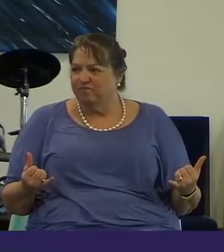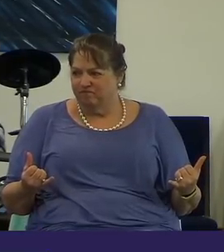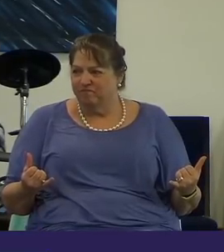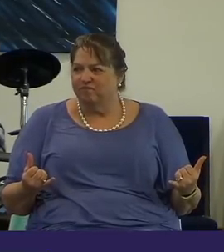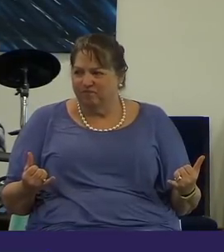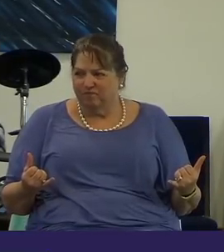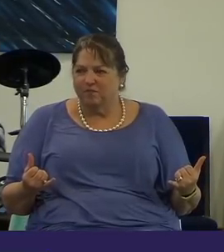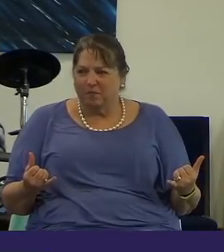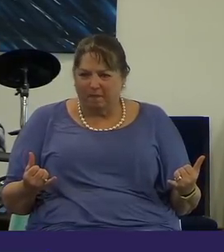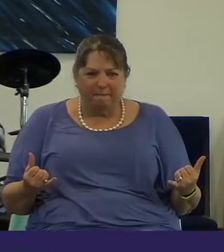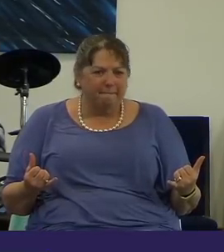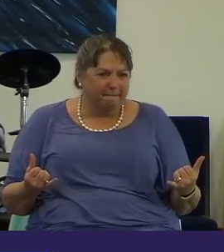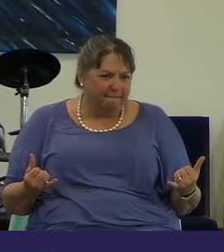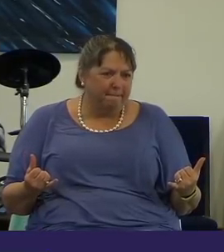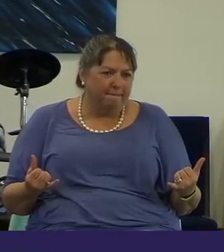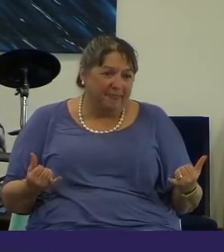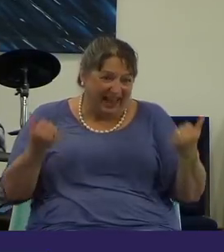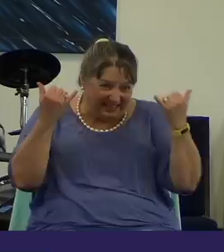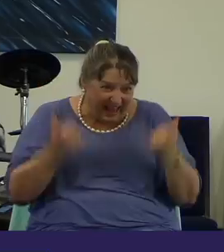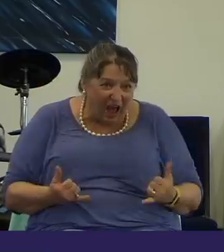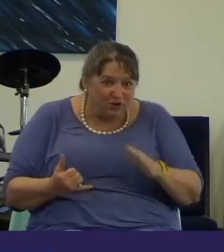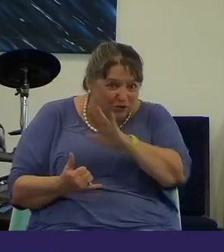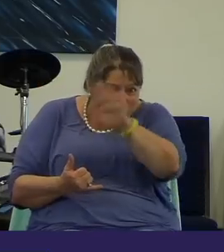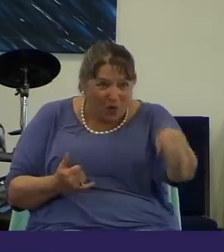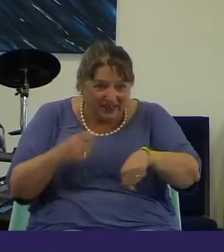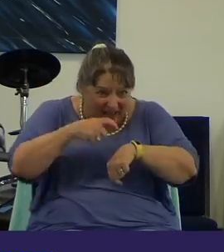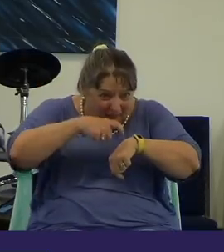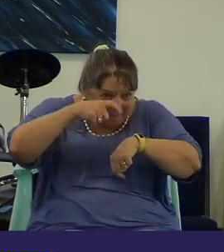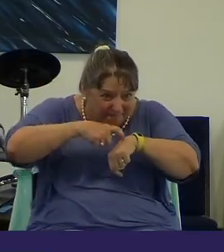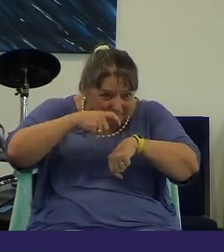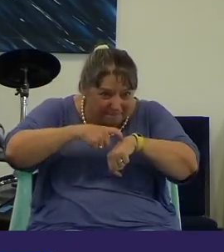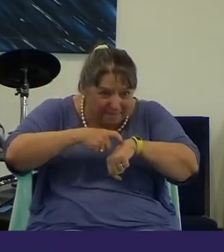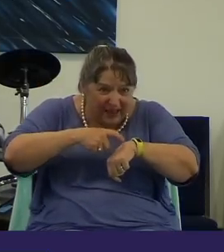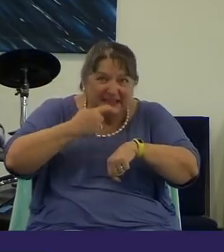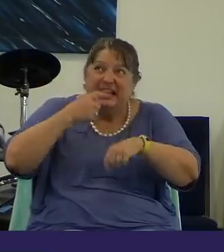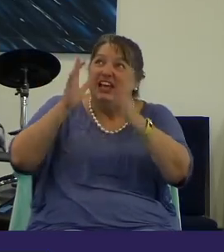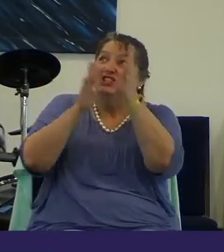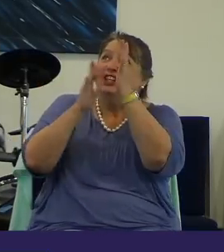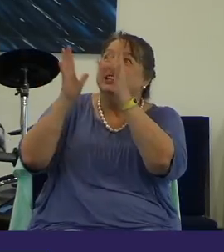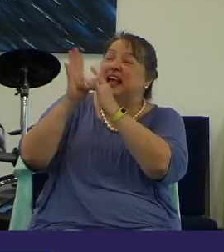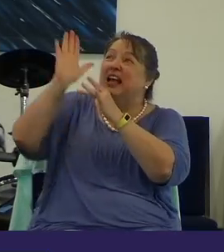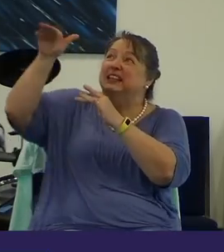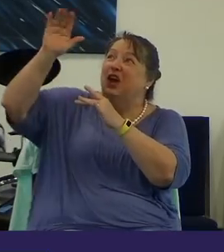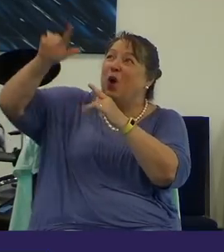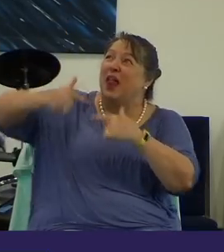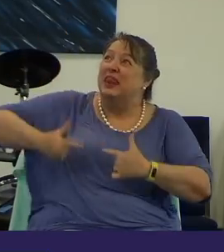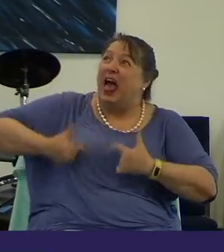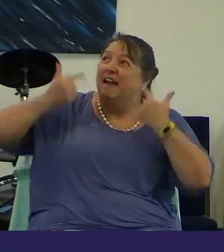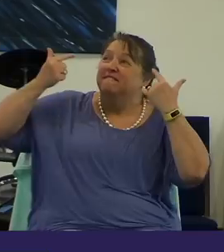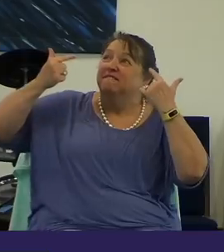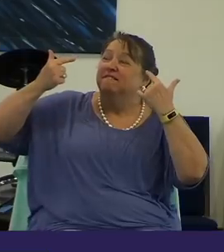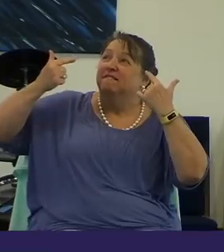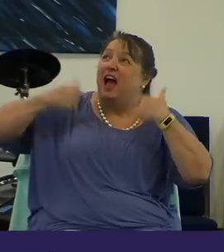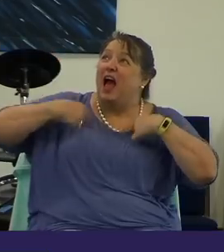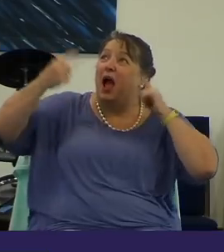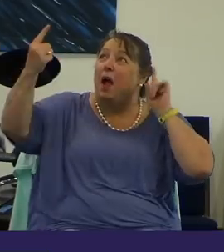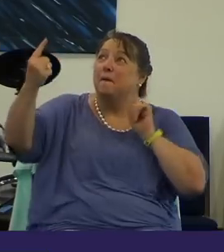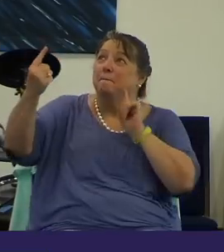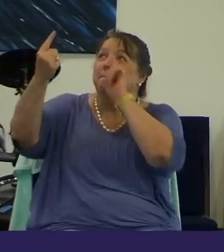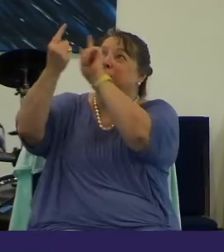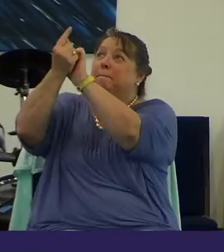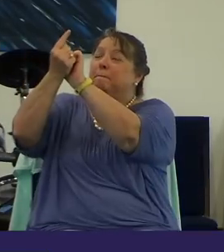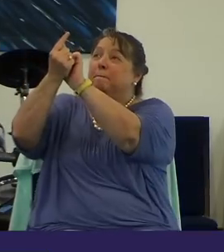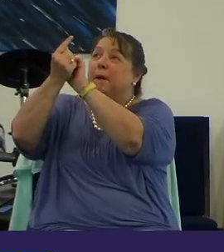If you can't surely say that, this is your moment. Say, Jesus, the resurrected living one, I come before you now.